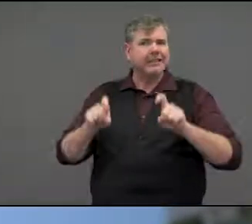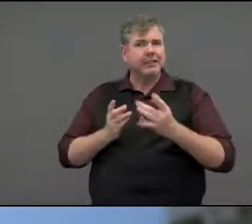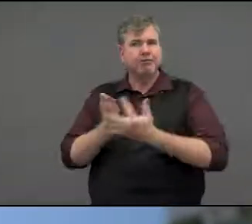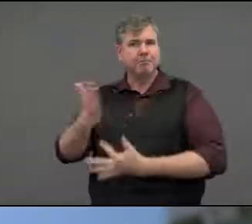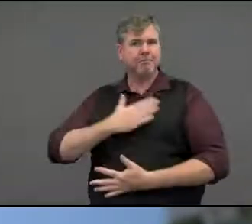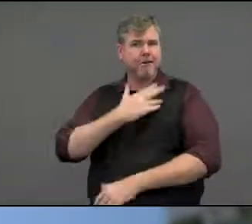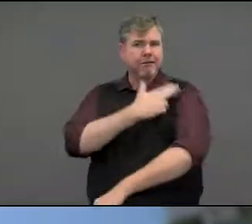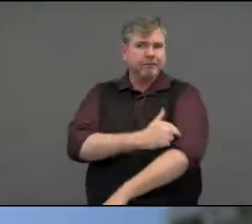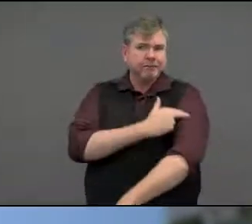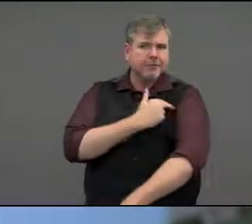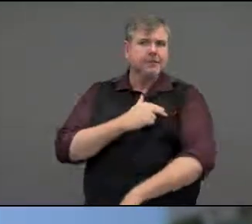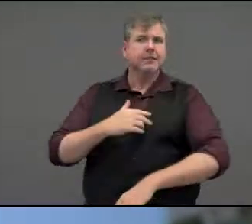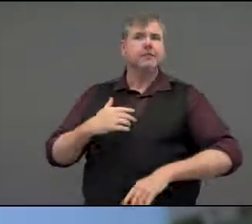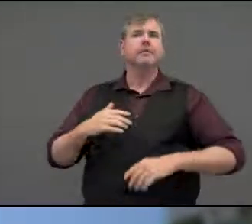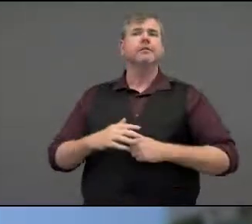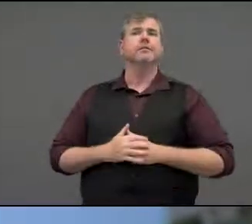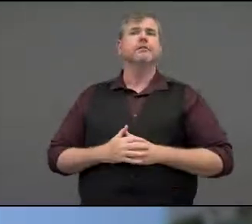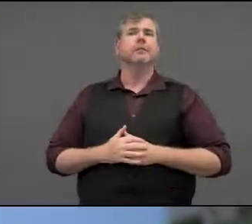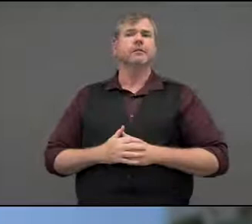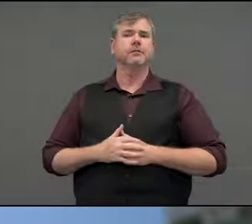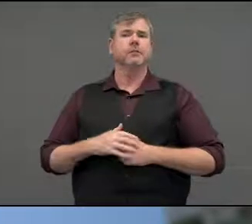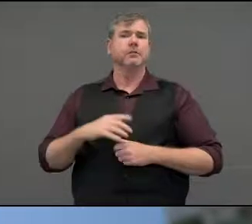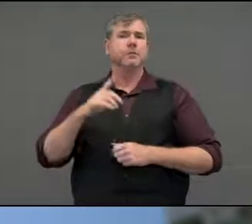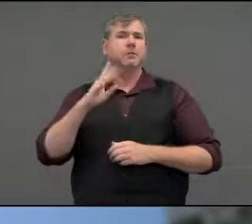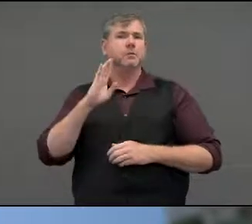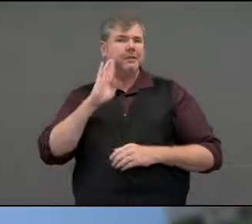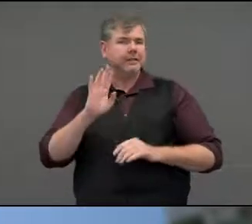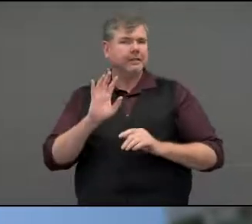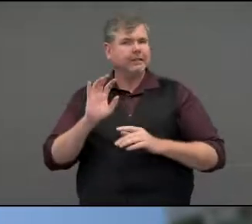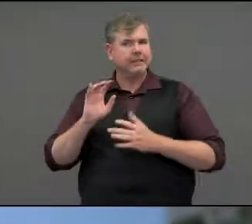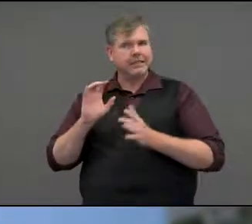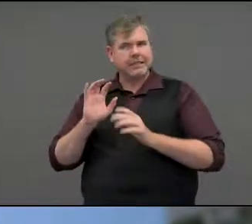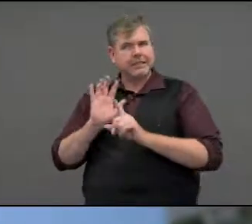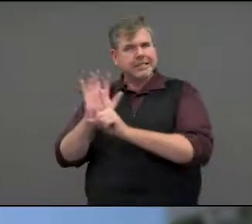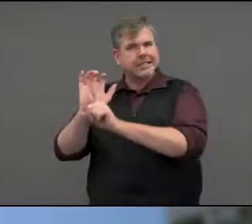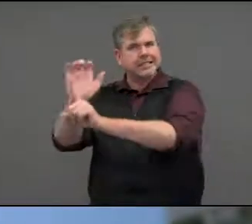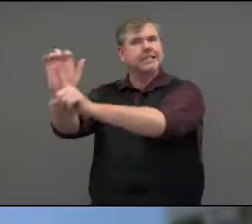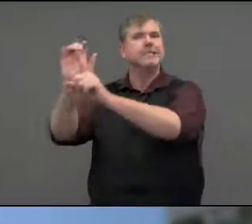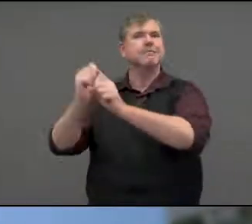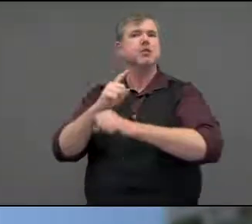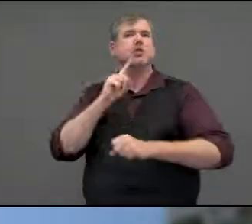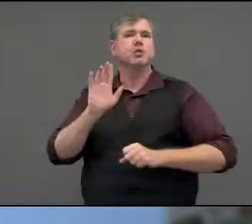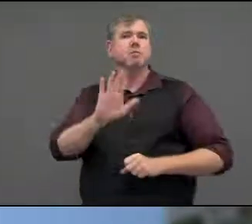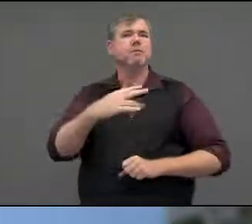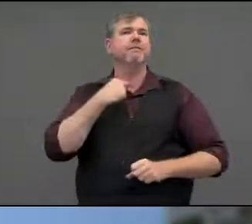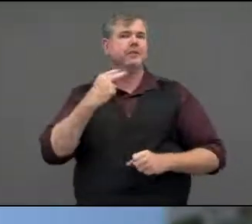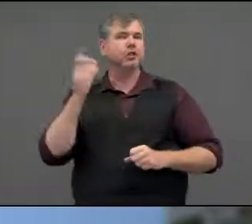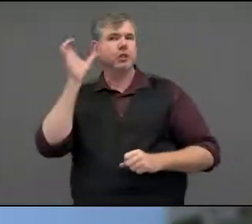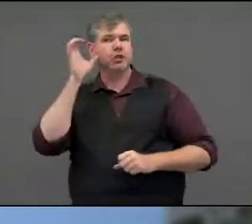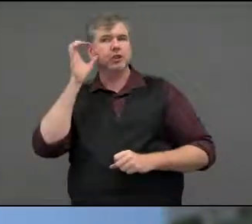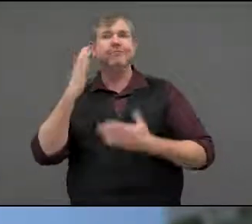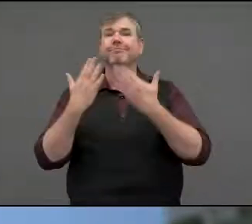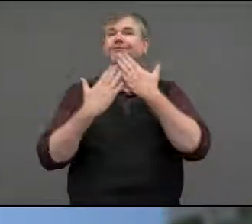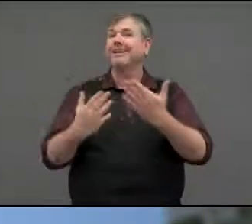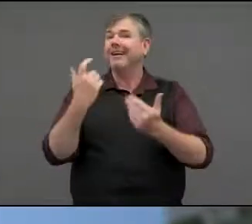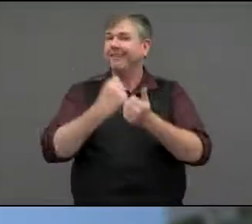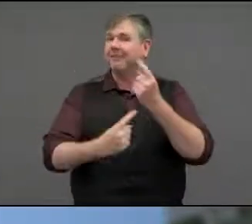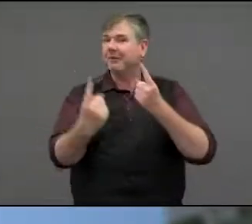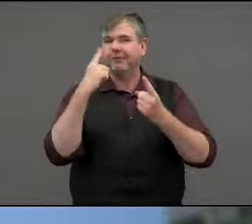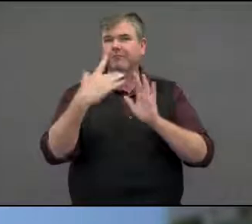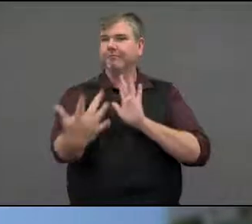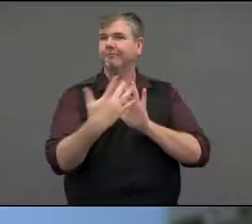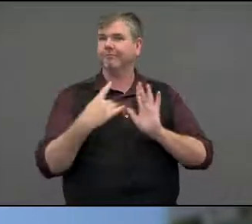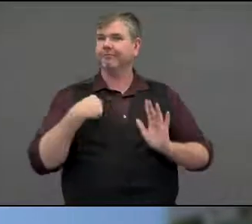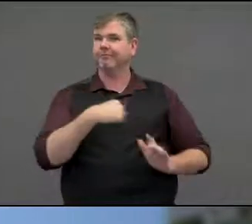your voice is being heard. So I want to thank everyone who has reached out to us to offer their concerns and their questions, just to let you know that we are pushing it up